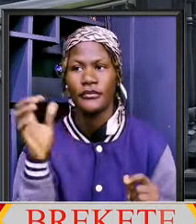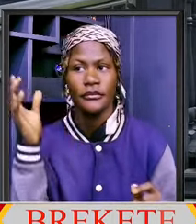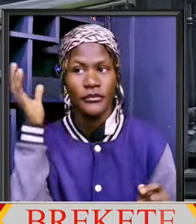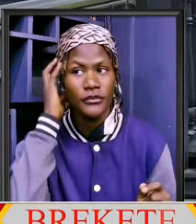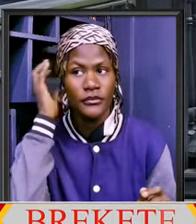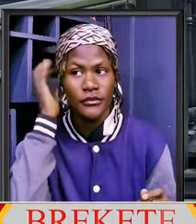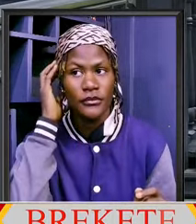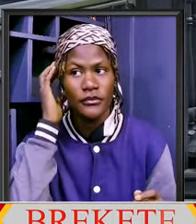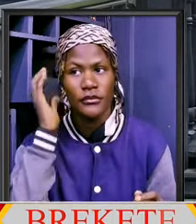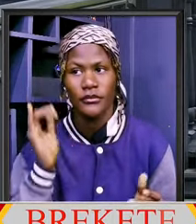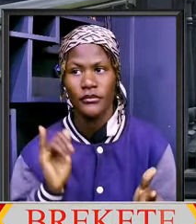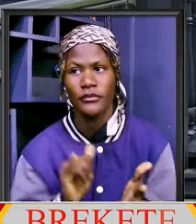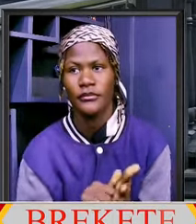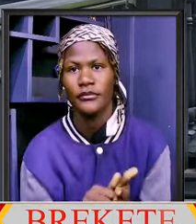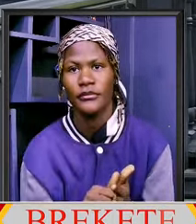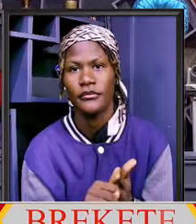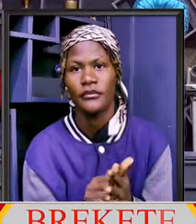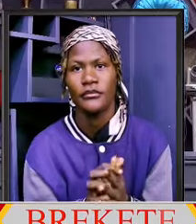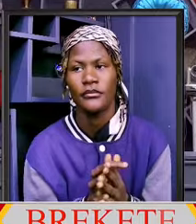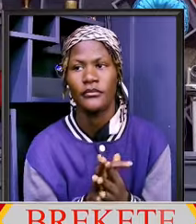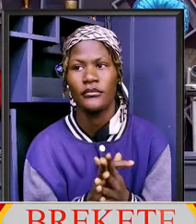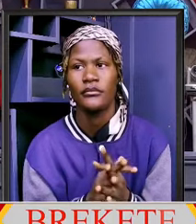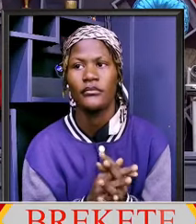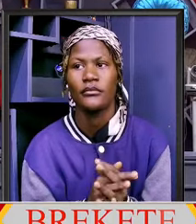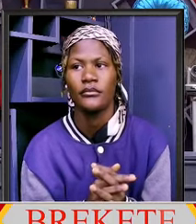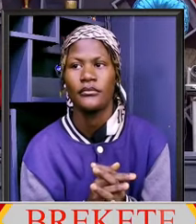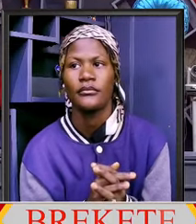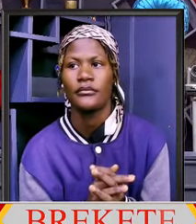ma. Not be you, ma. All right, sir.